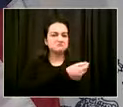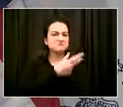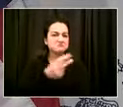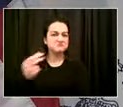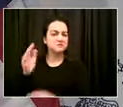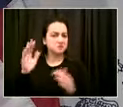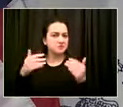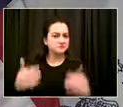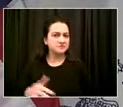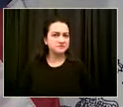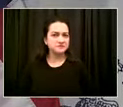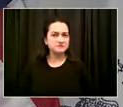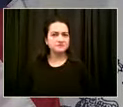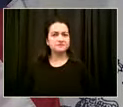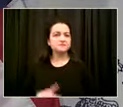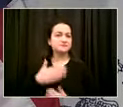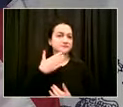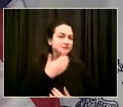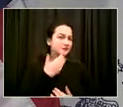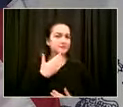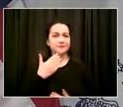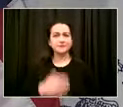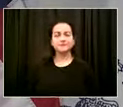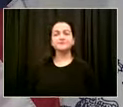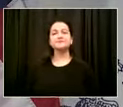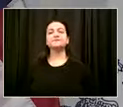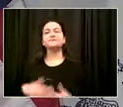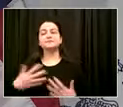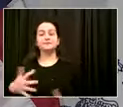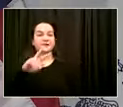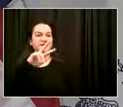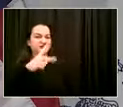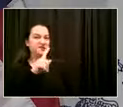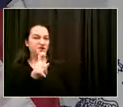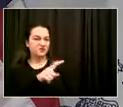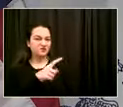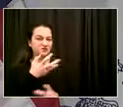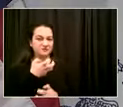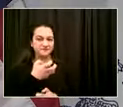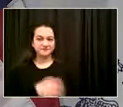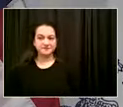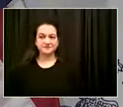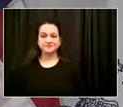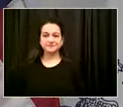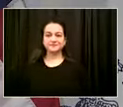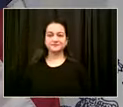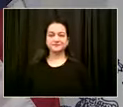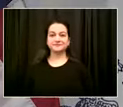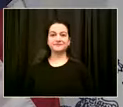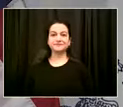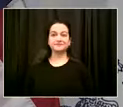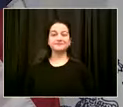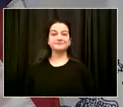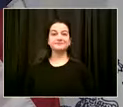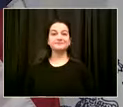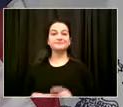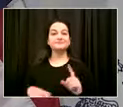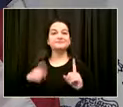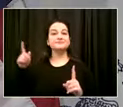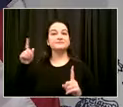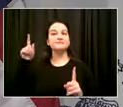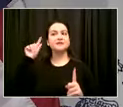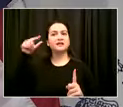My second question has to do with the governor and the ongoing controversy about the nursing home decisions. First of all, have you spoken with